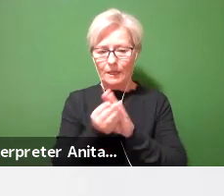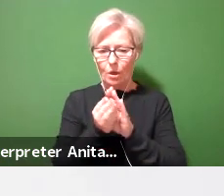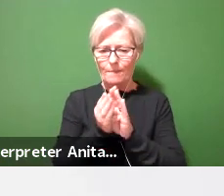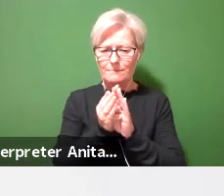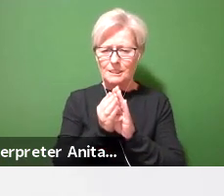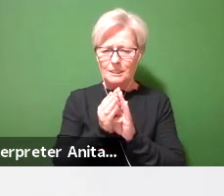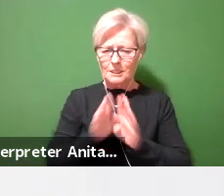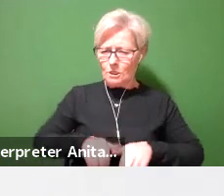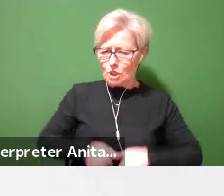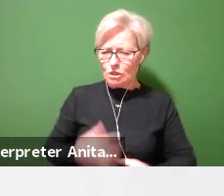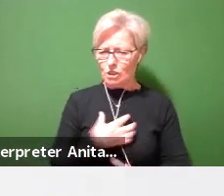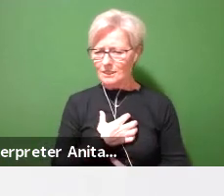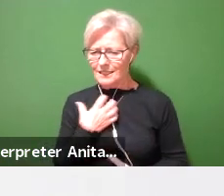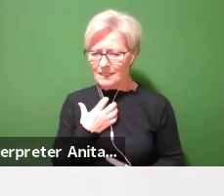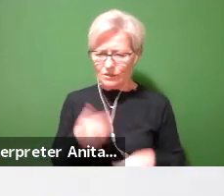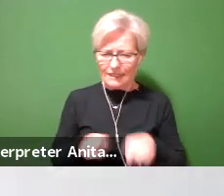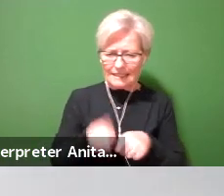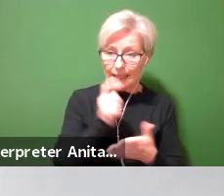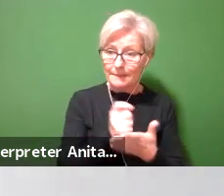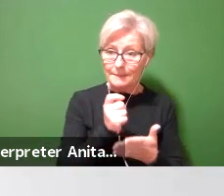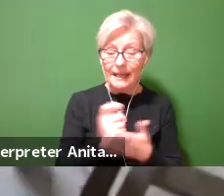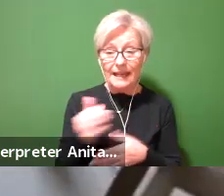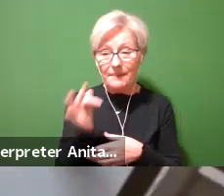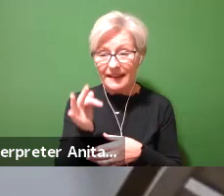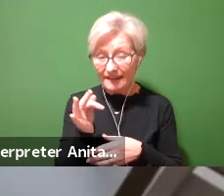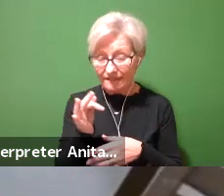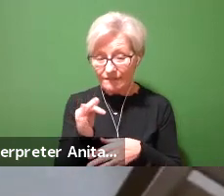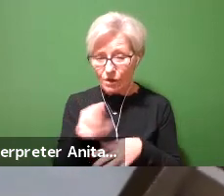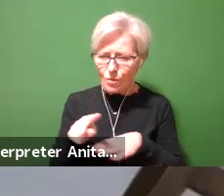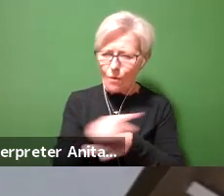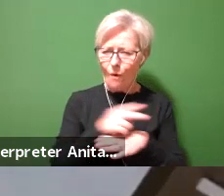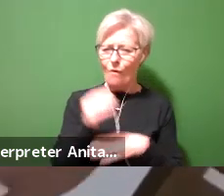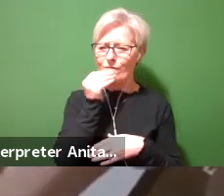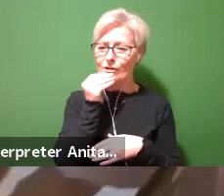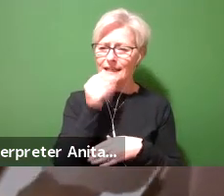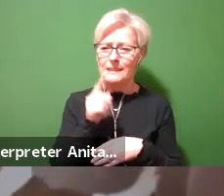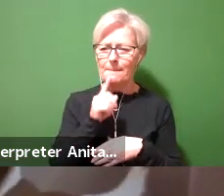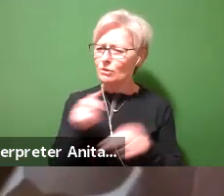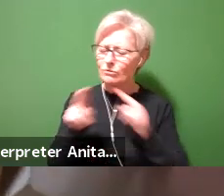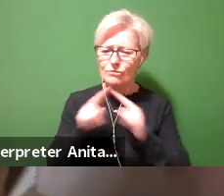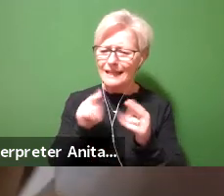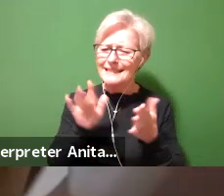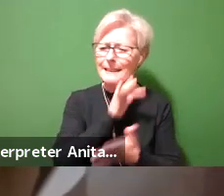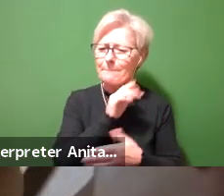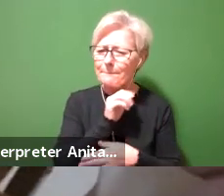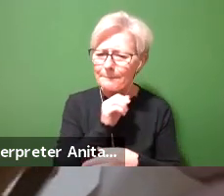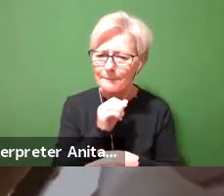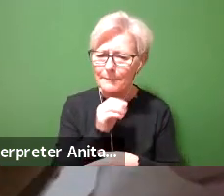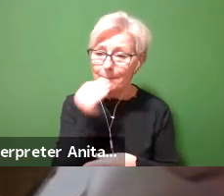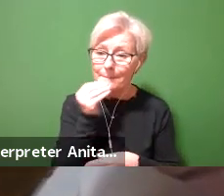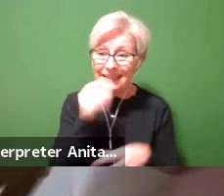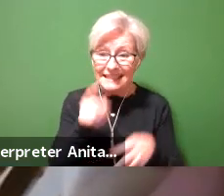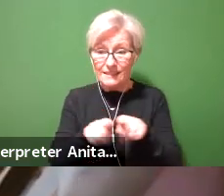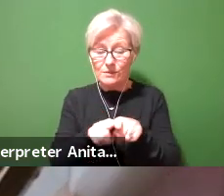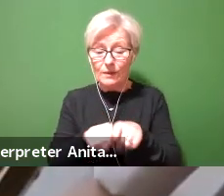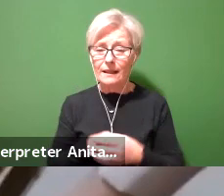as a result. So definitely don't skip meals. Unfortunately, our calorie needs are decreasing, and we